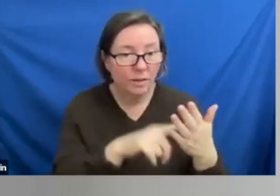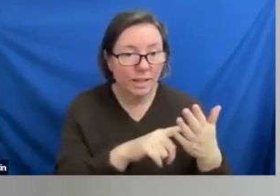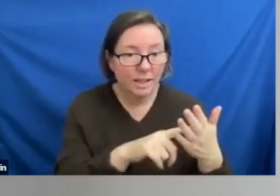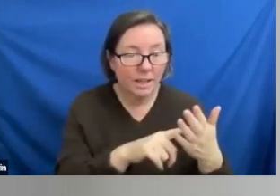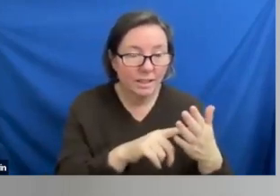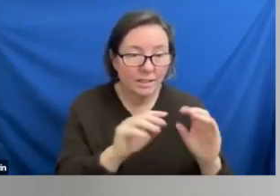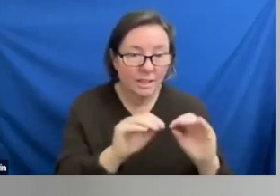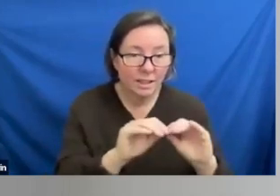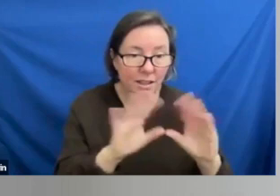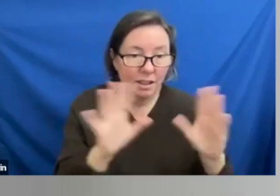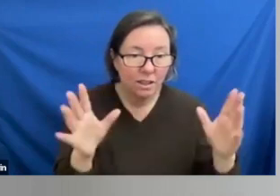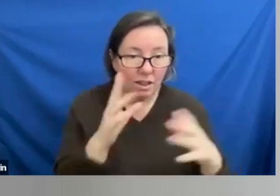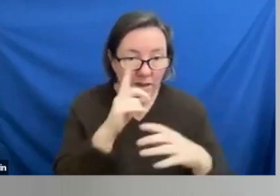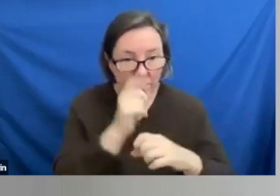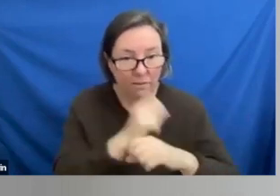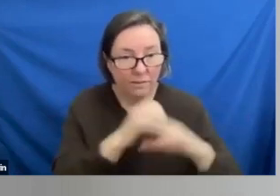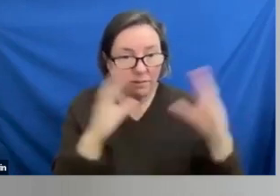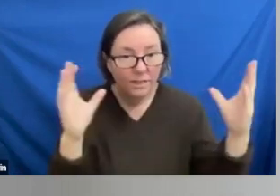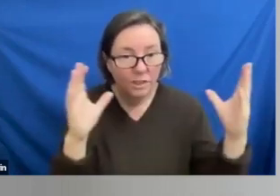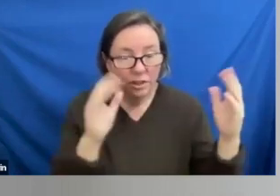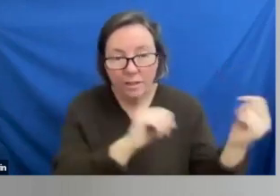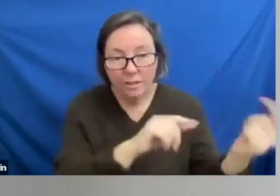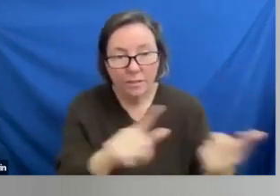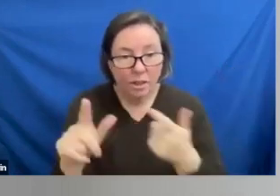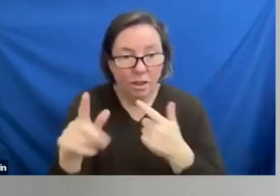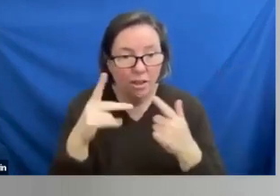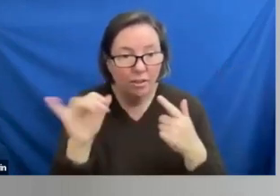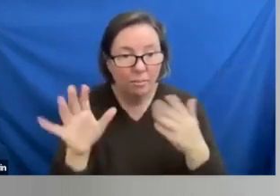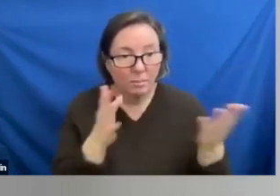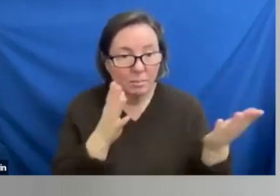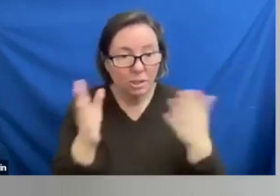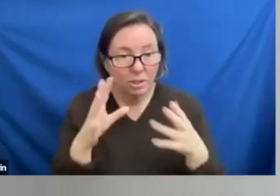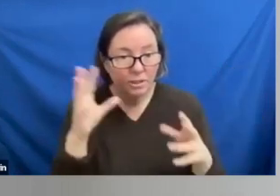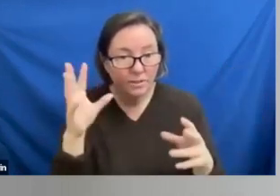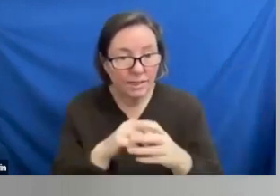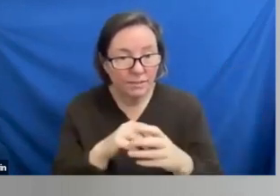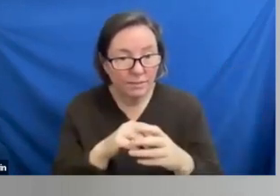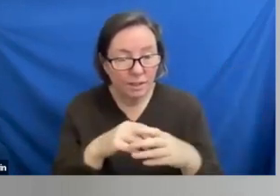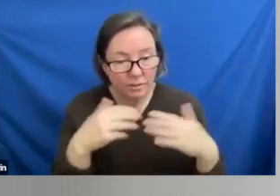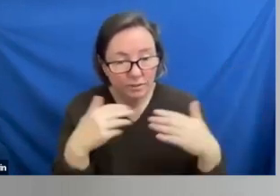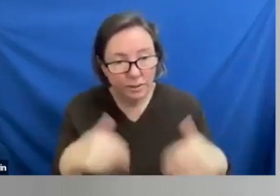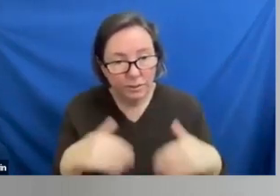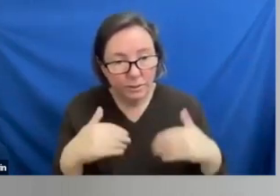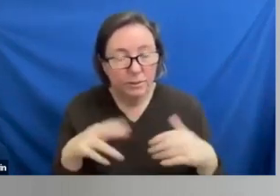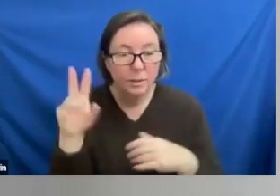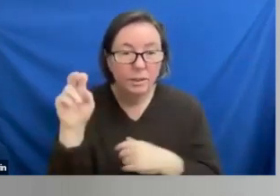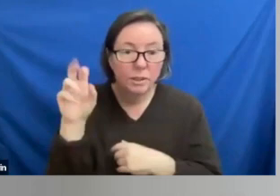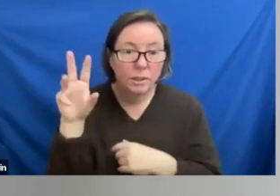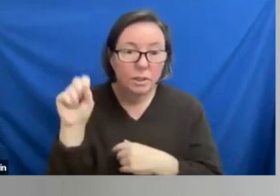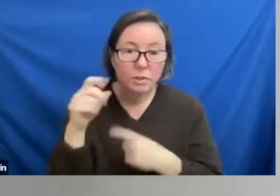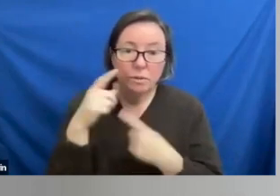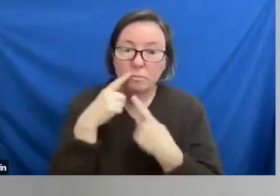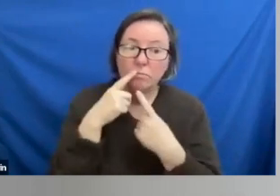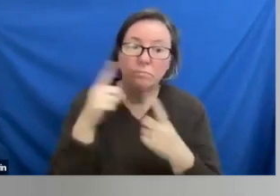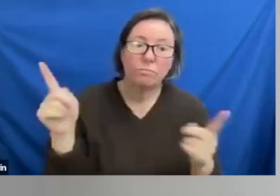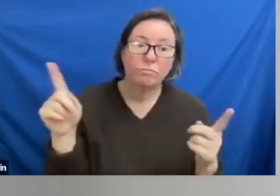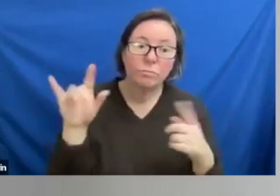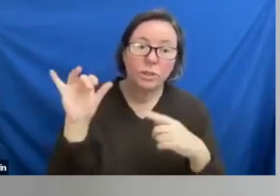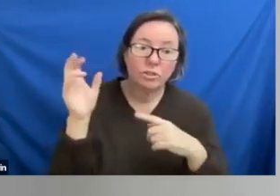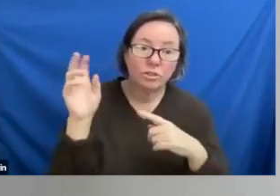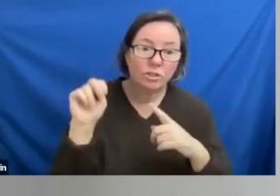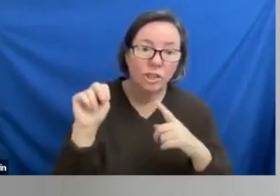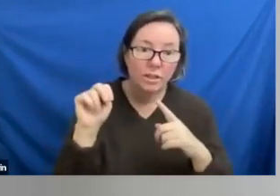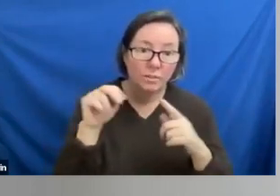of vision of all the public servants involved here. When the news came in January, when this